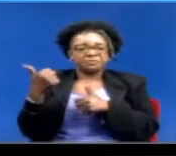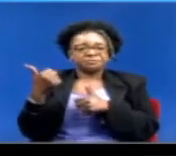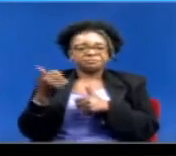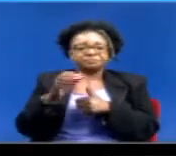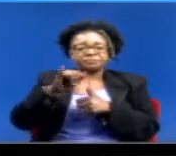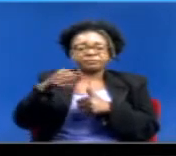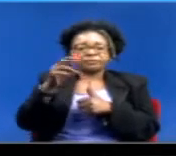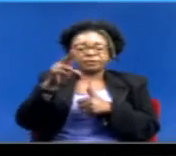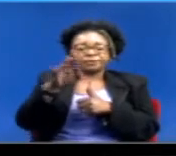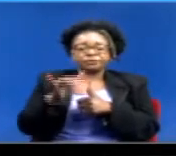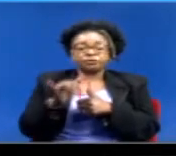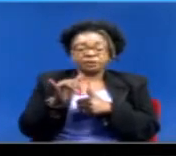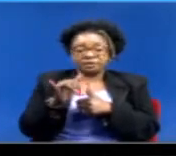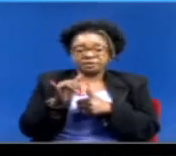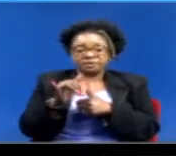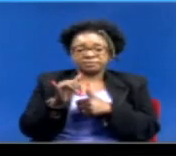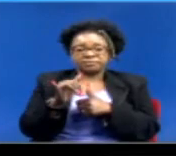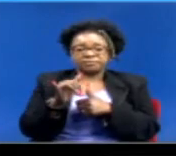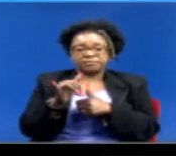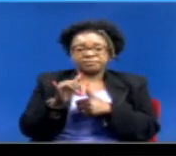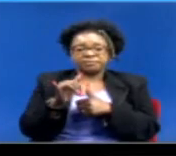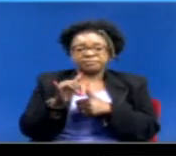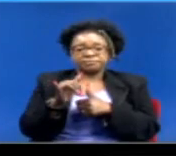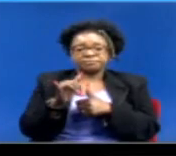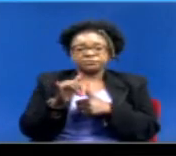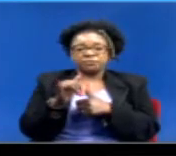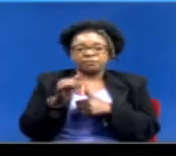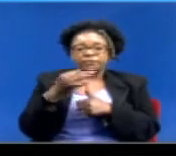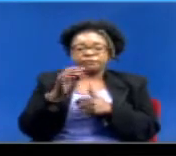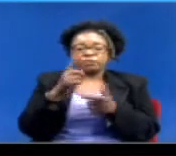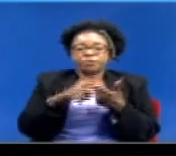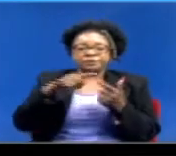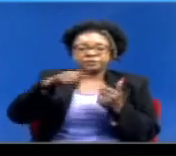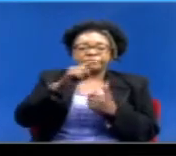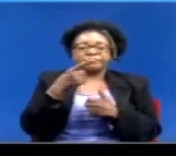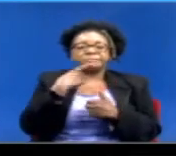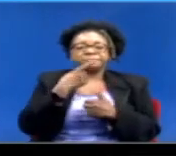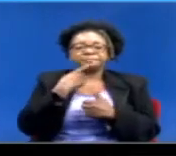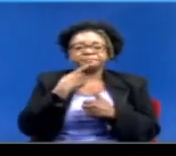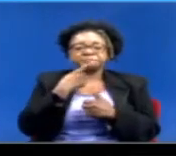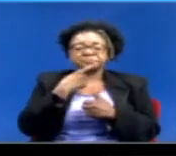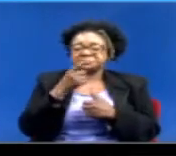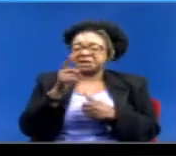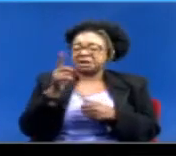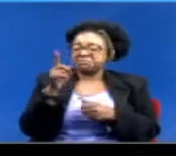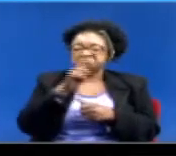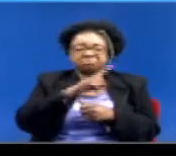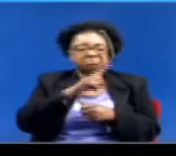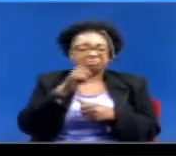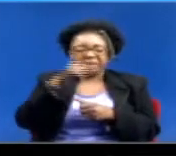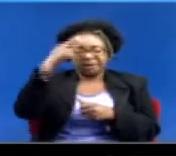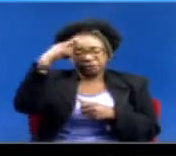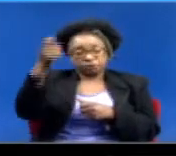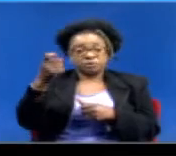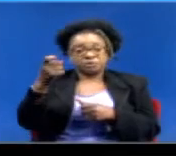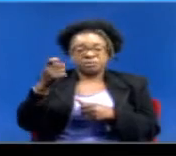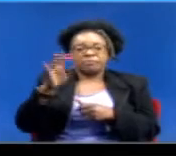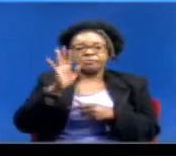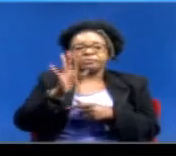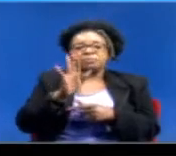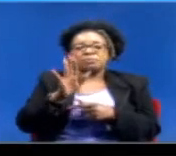founder and director Judy Jepchirchir for what it termed as arrogance. Jepchirchir came